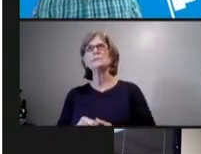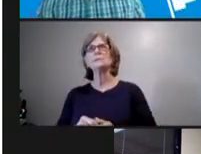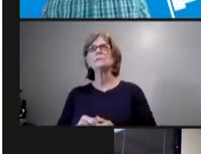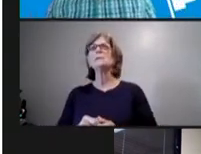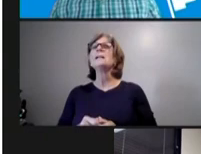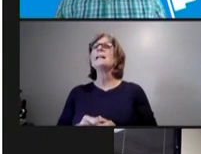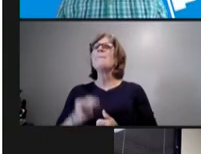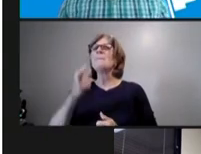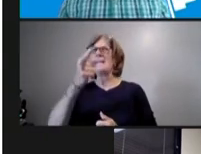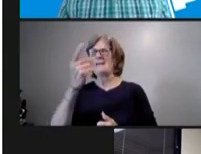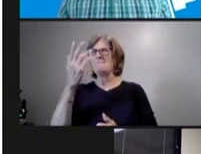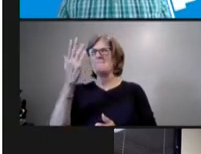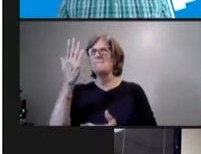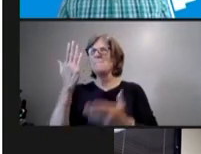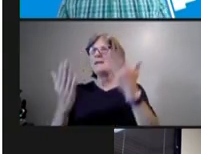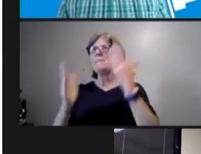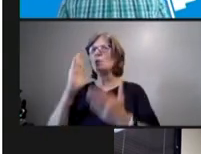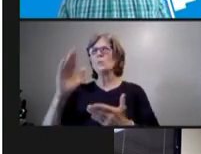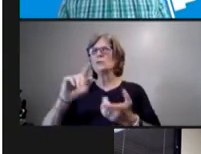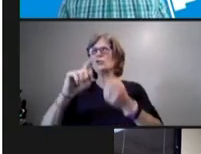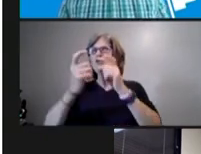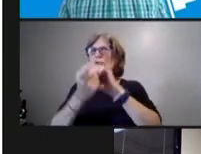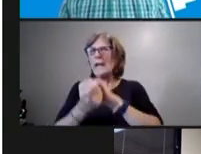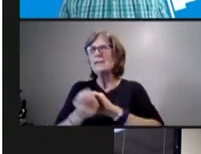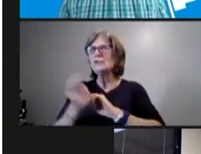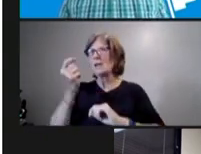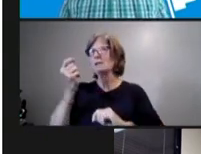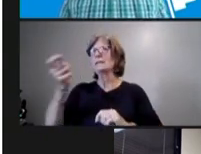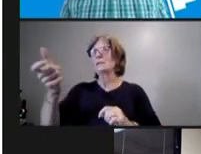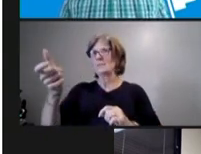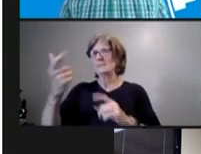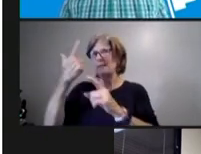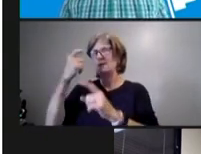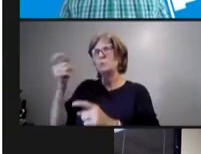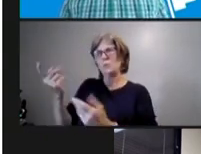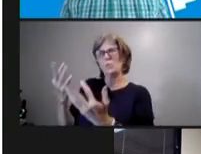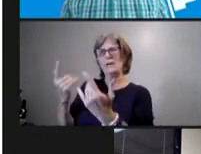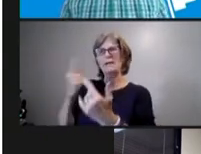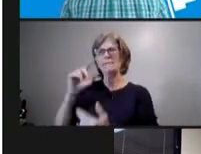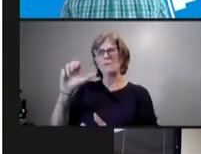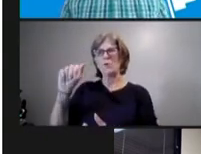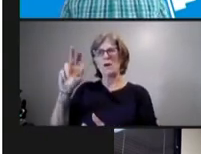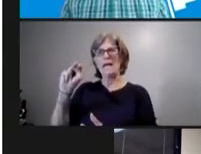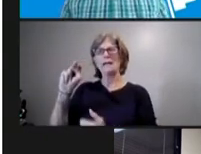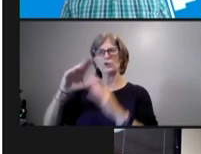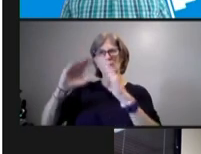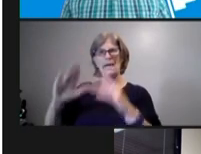bit once we get those additional figures from Action Housing put in here.